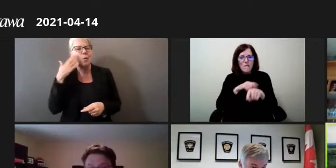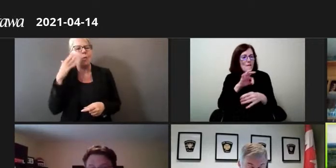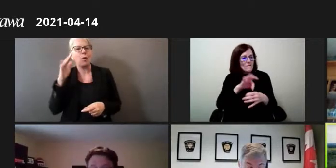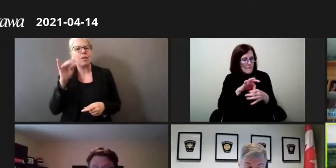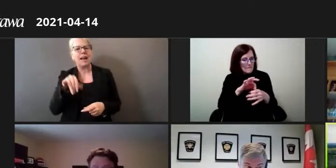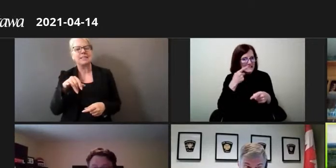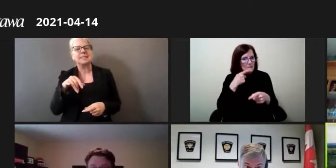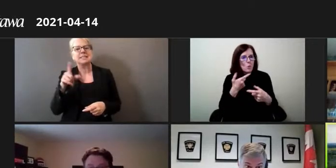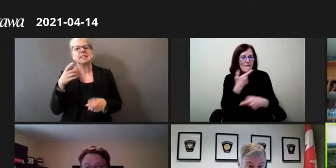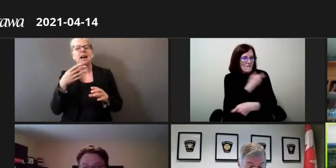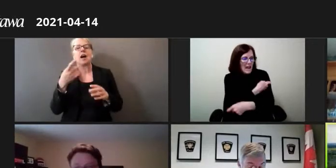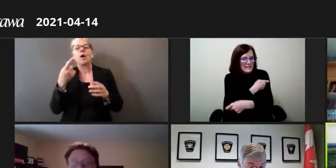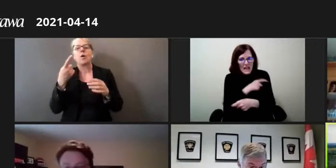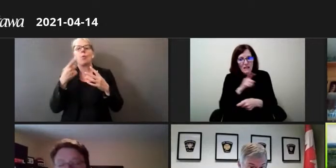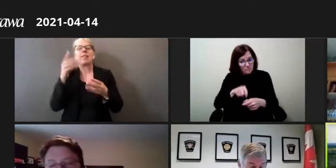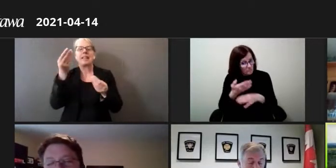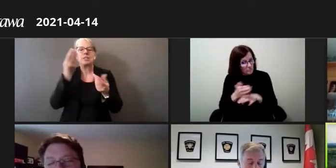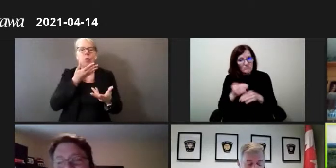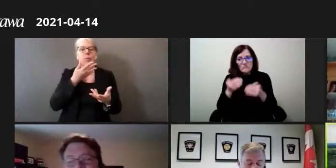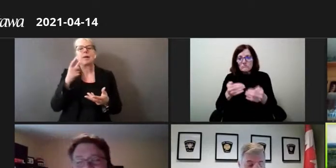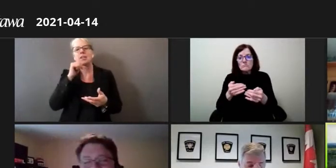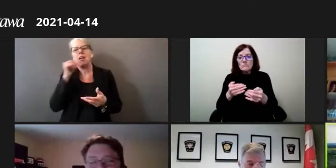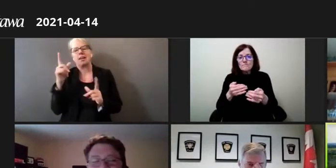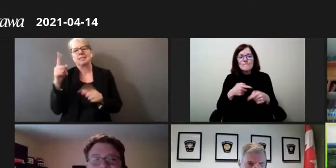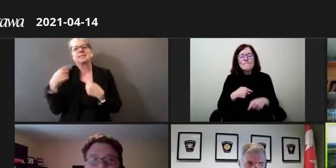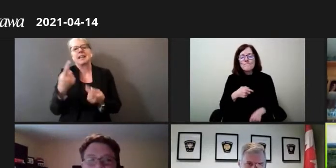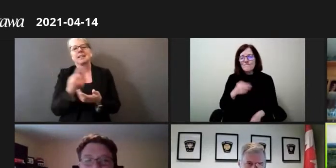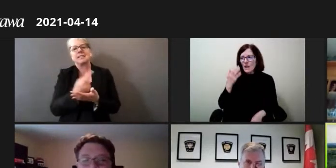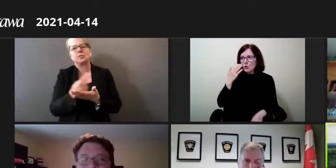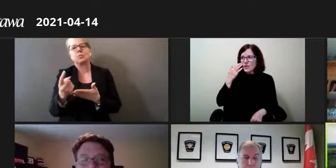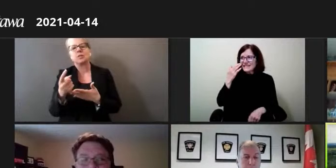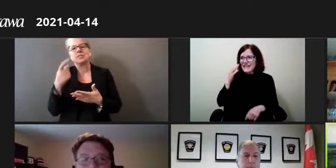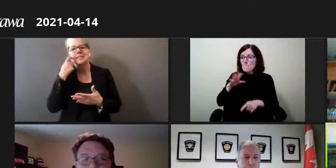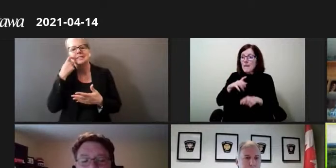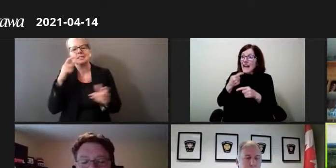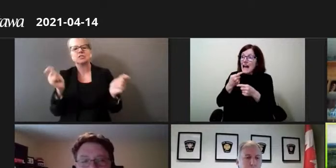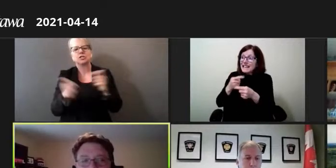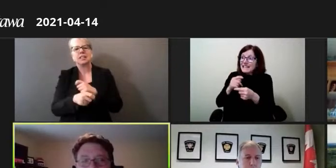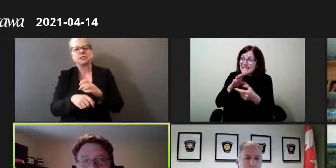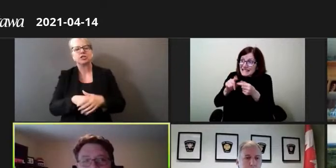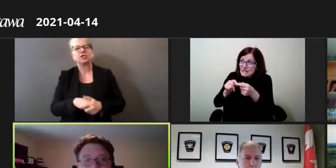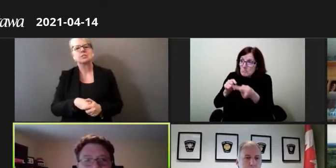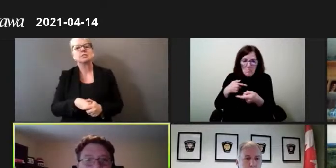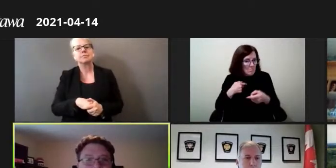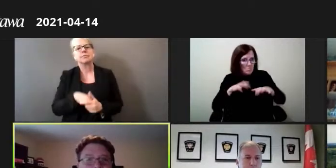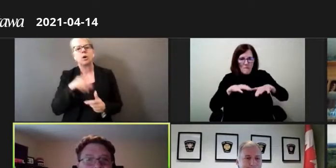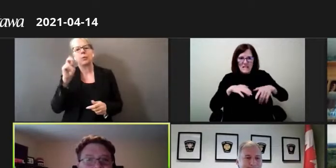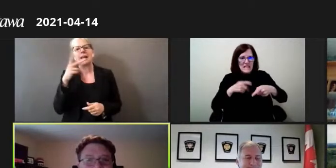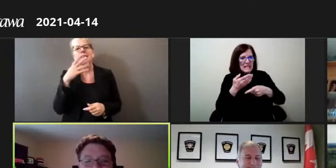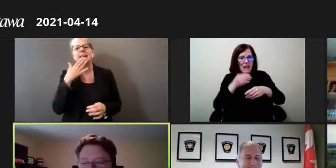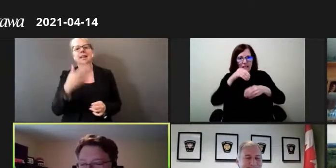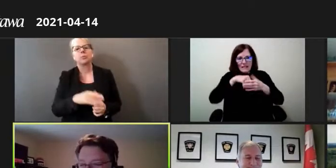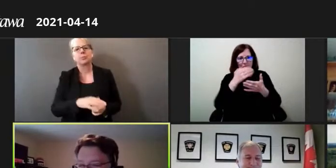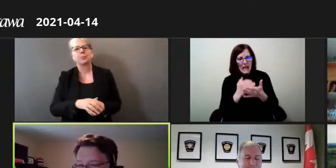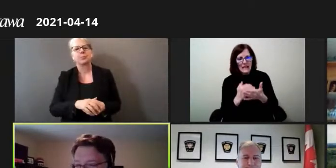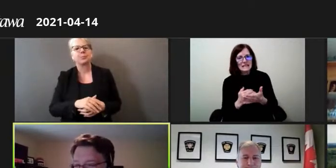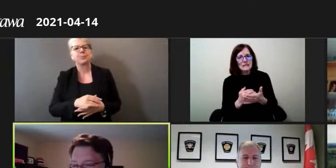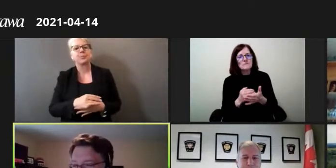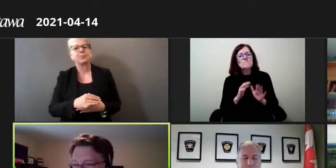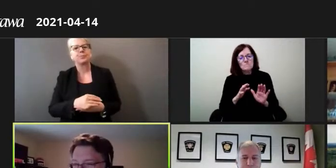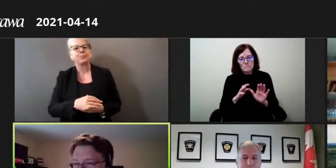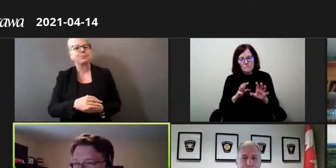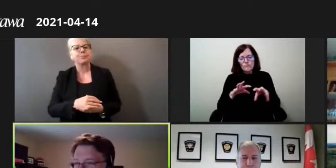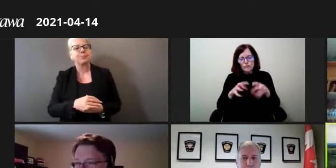They weren't when they said it to me. It's within right. the last week. I mean, that just changed. Sure. Okay. Thank you. Thank you very much.